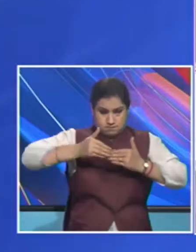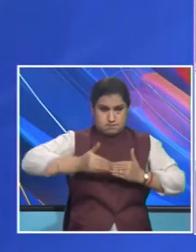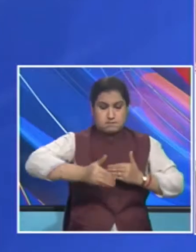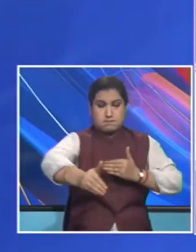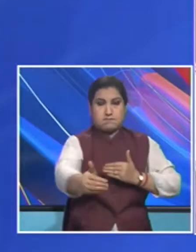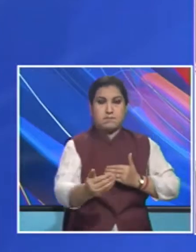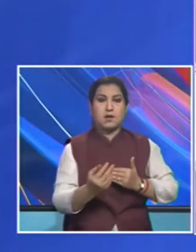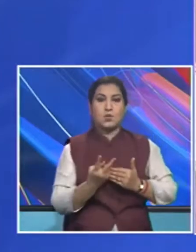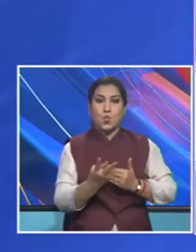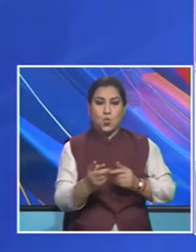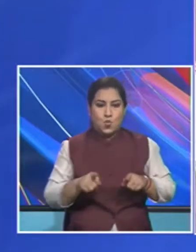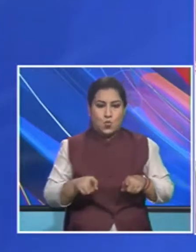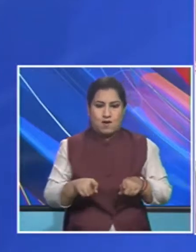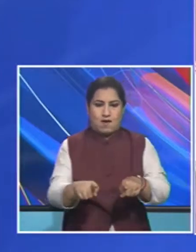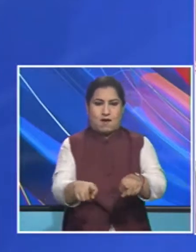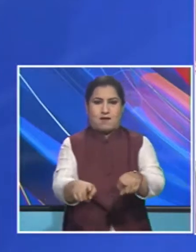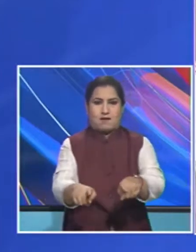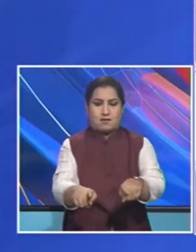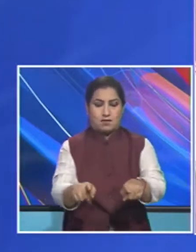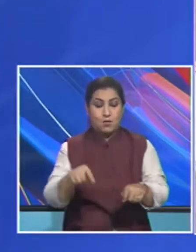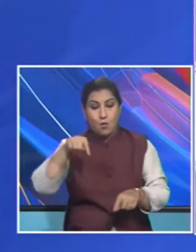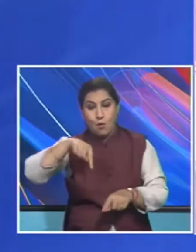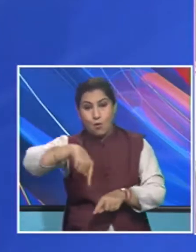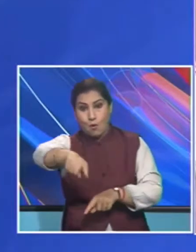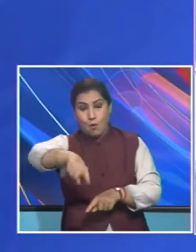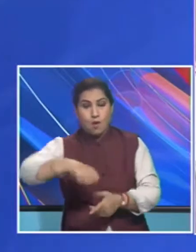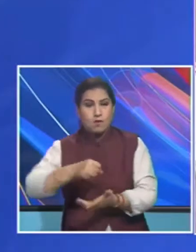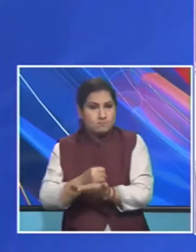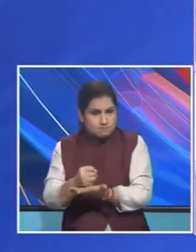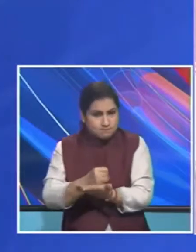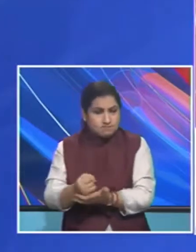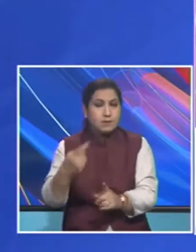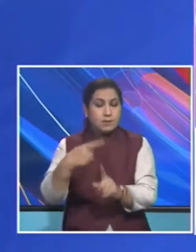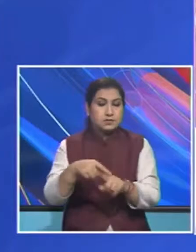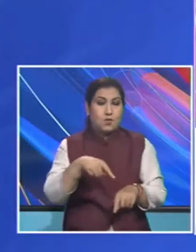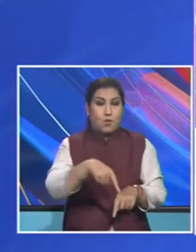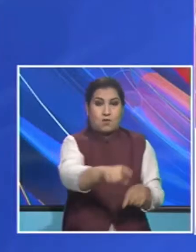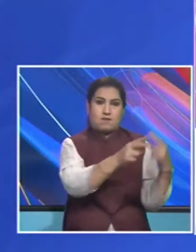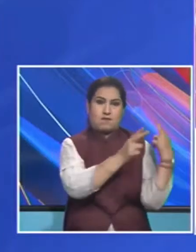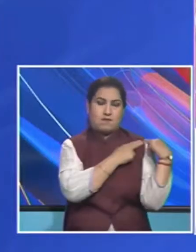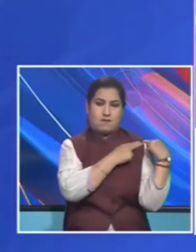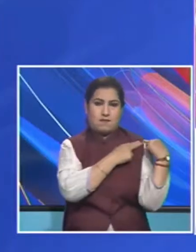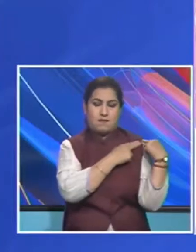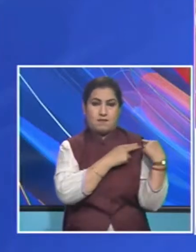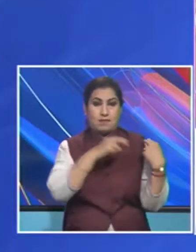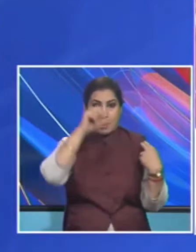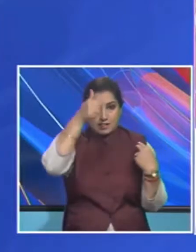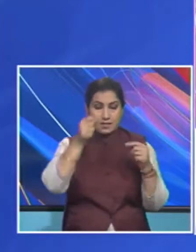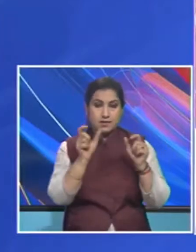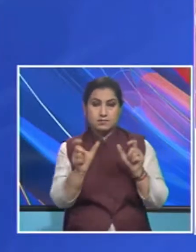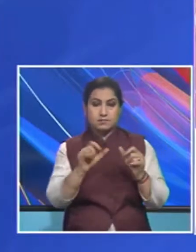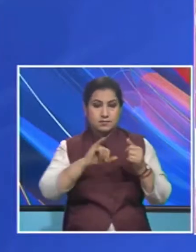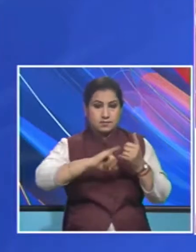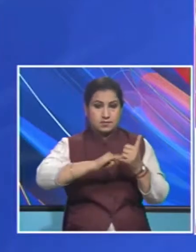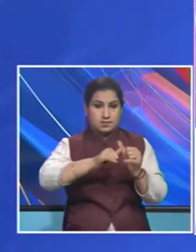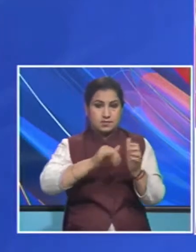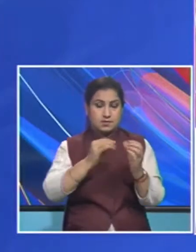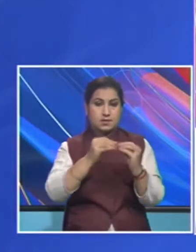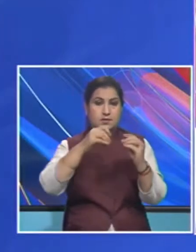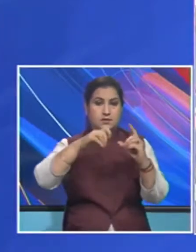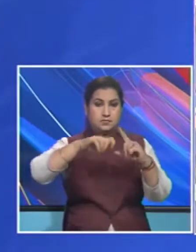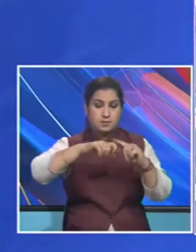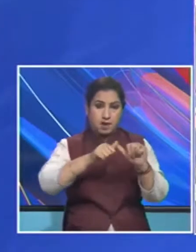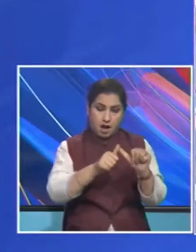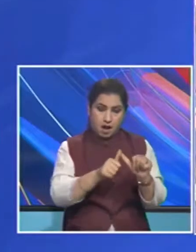tracks, Sabka Prayas or Sabka Kartavya, everyone's efforts and